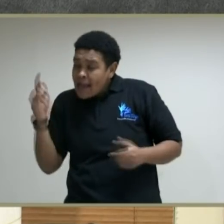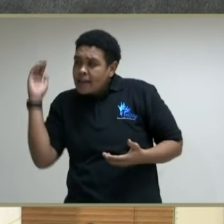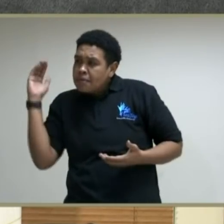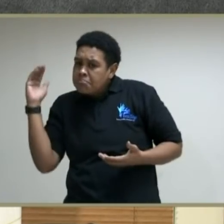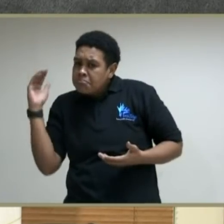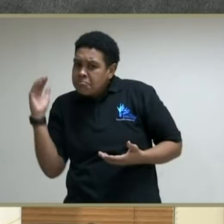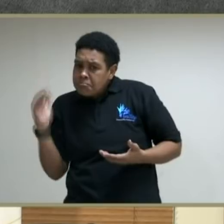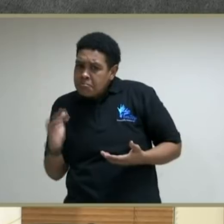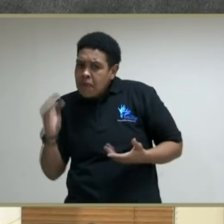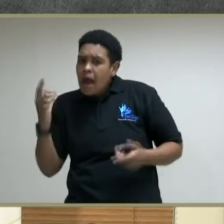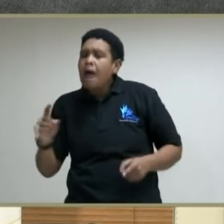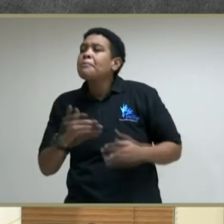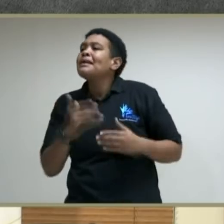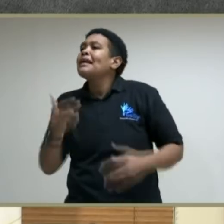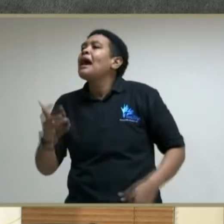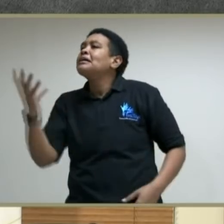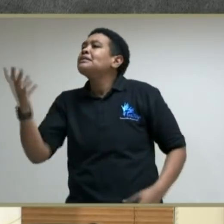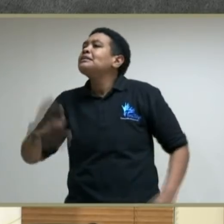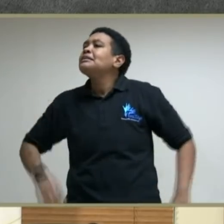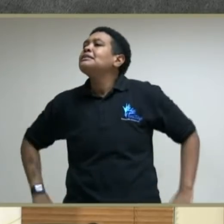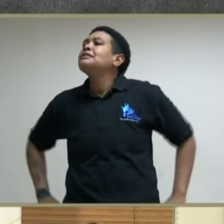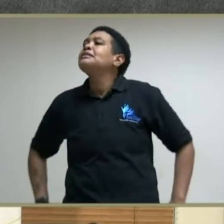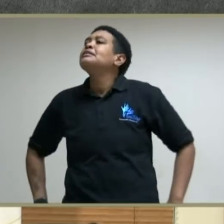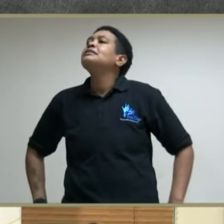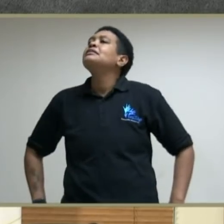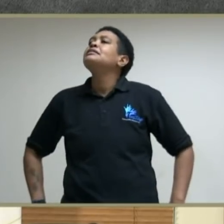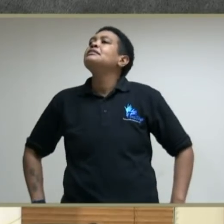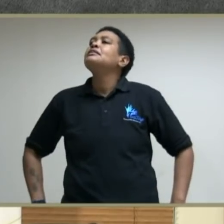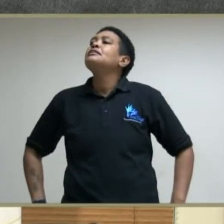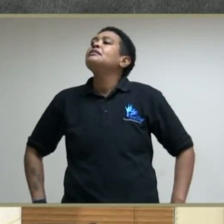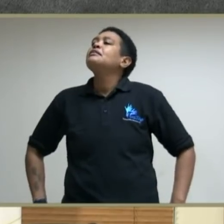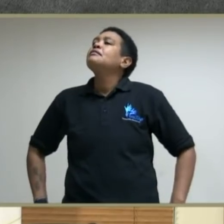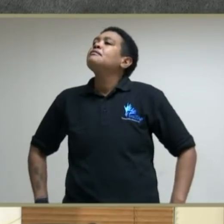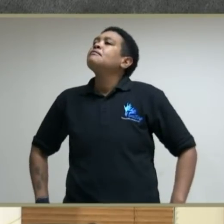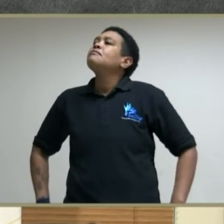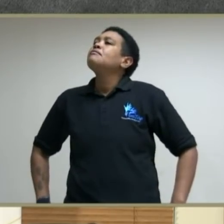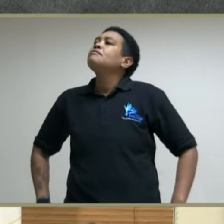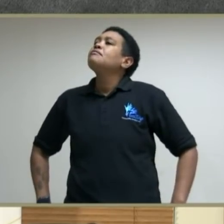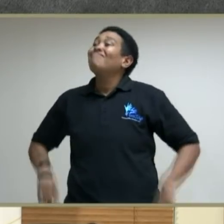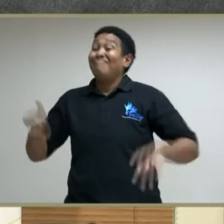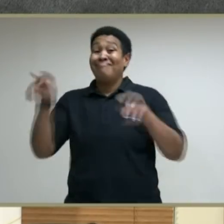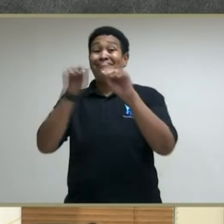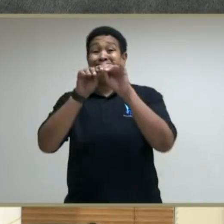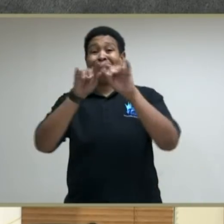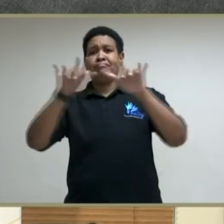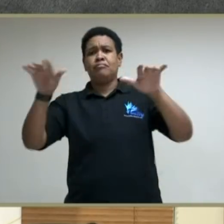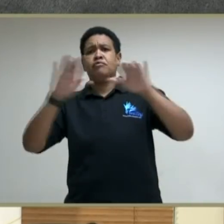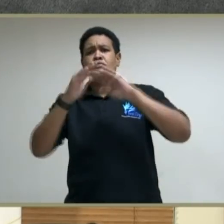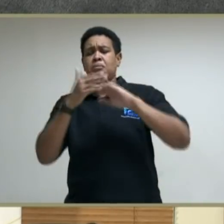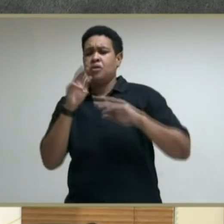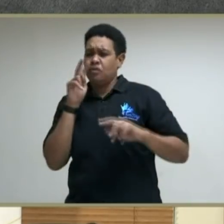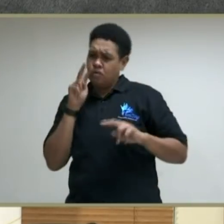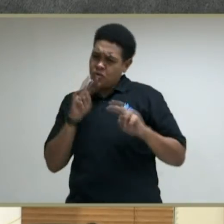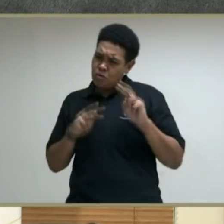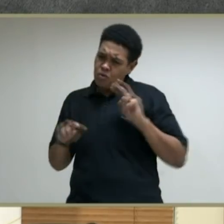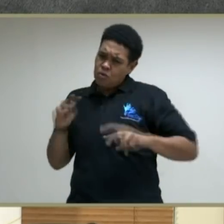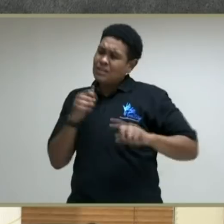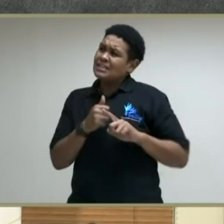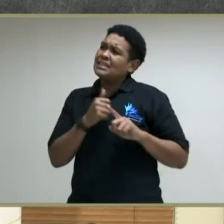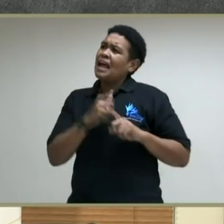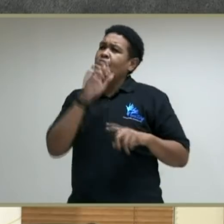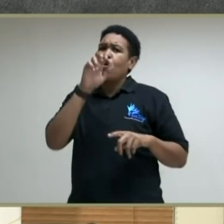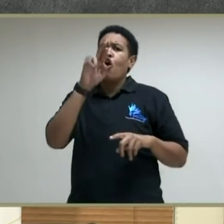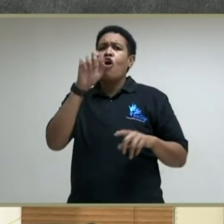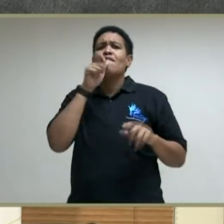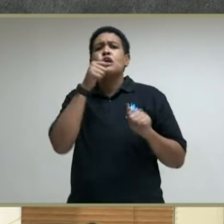down. Next slide. And this is right across the country. When we look at the epi curve for